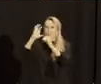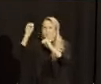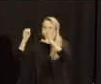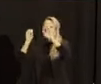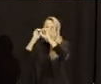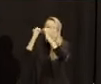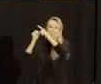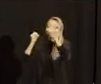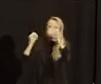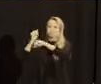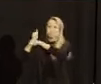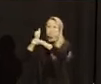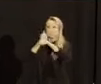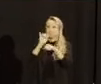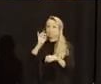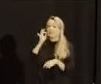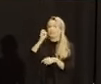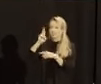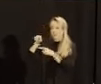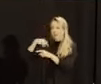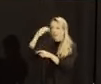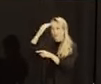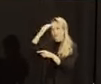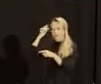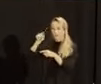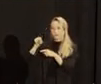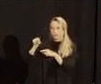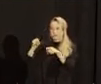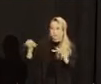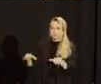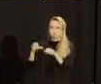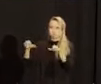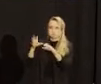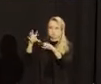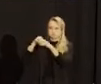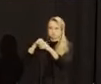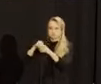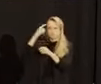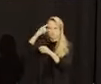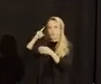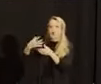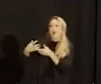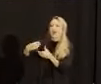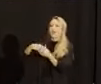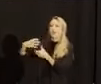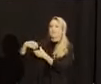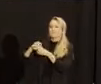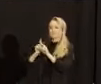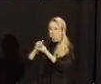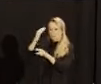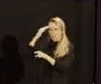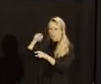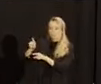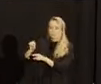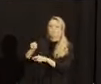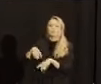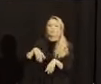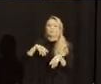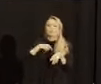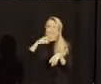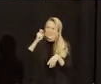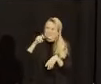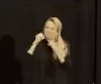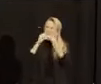on inclusive mentoring. We need investments so that young people with disabilities can get